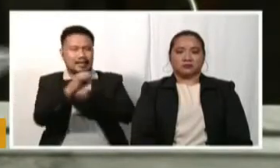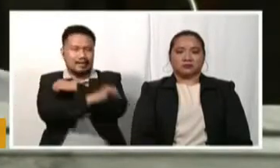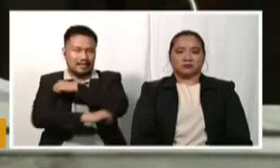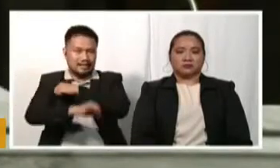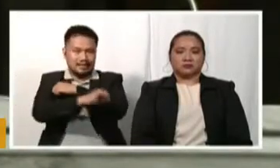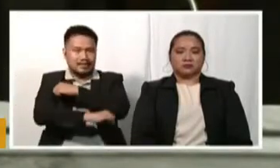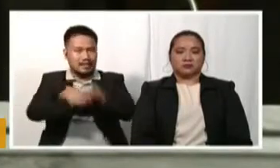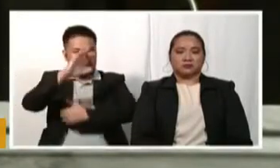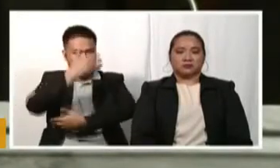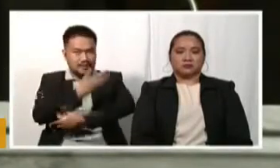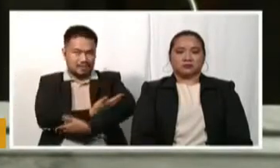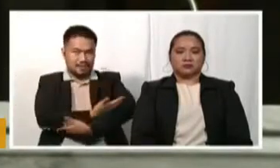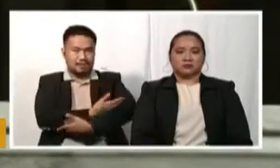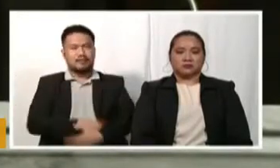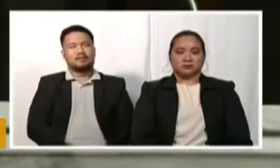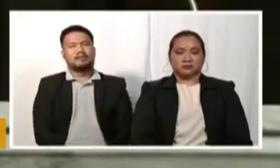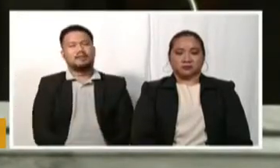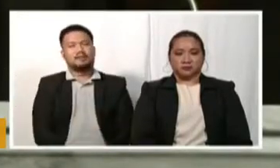son.